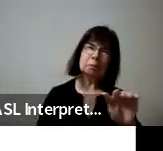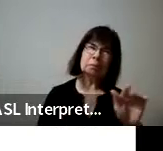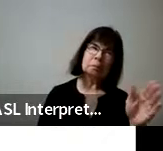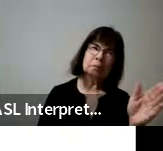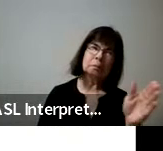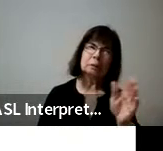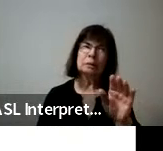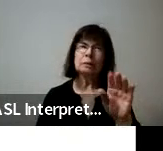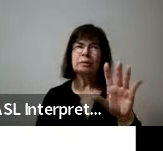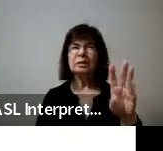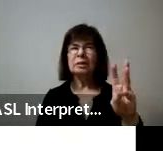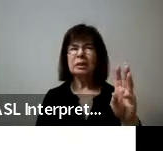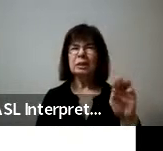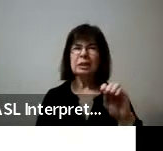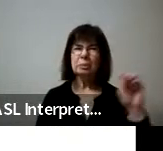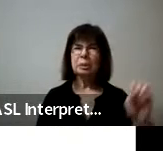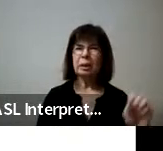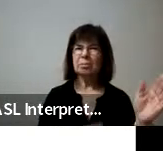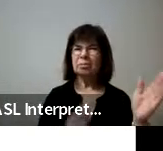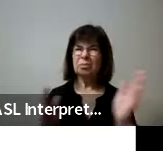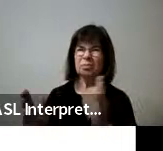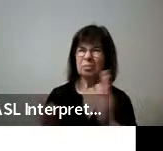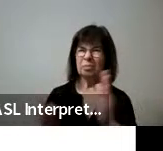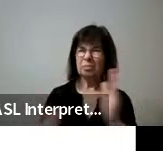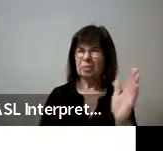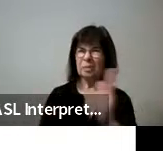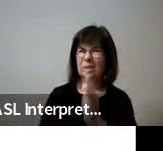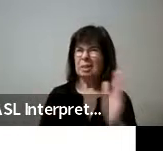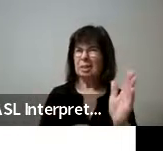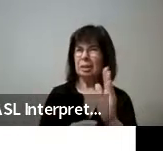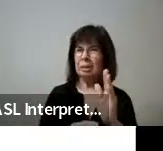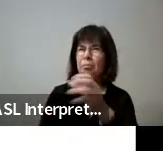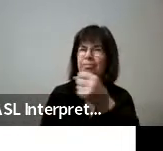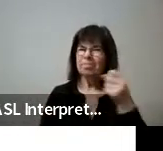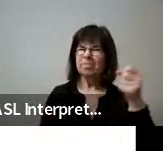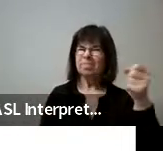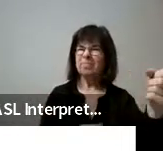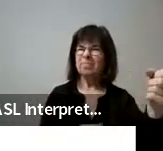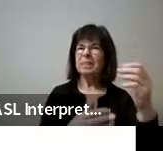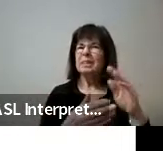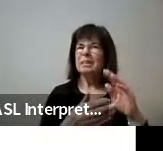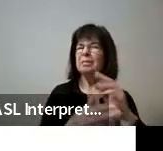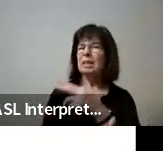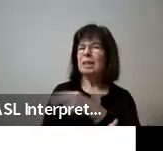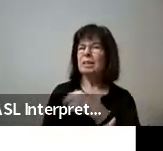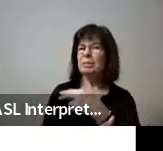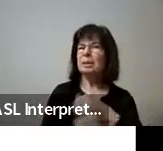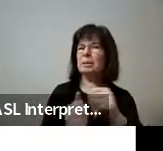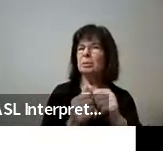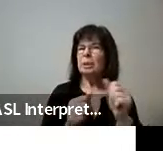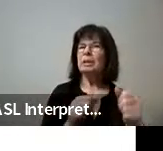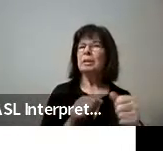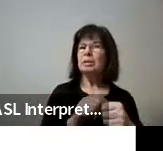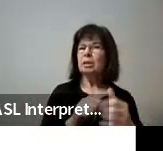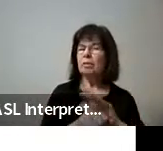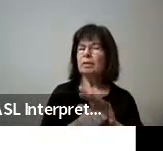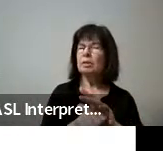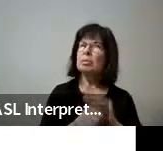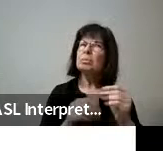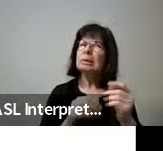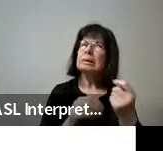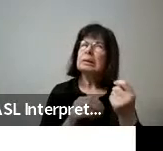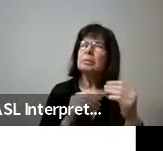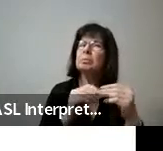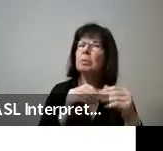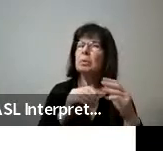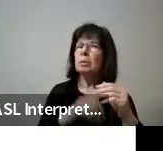hospitalized with COVID disease. So a little over half, we think, of our COVID hospitalizations are actually people